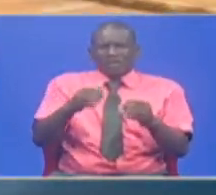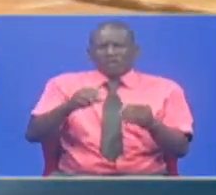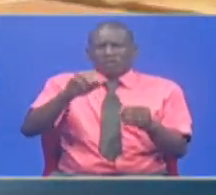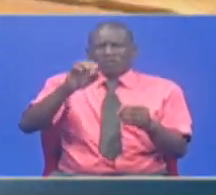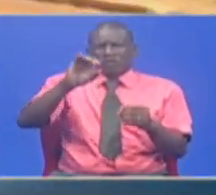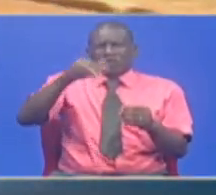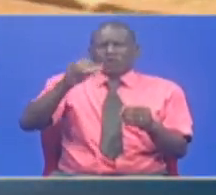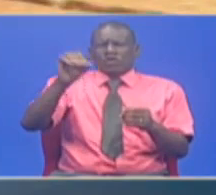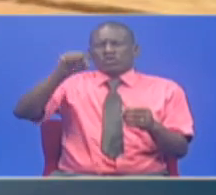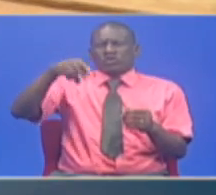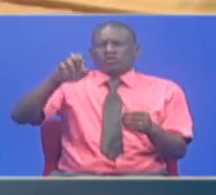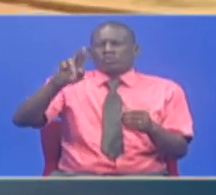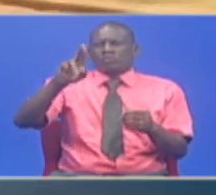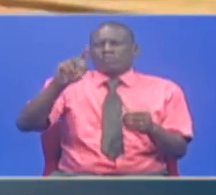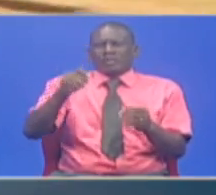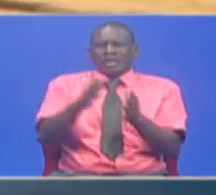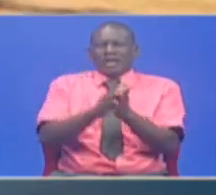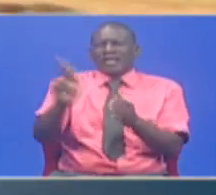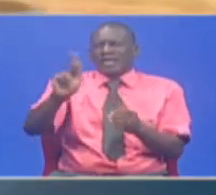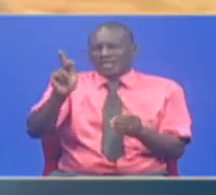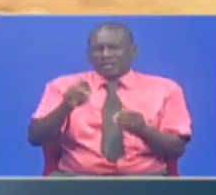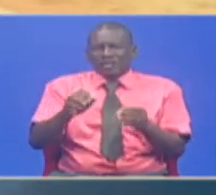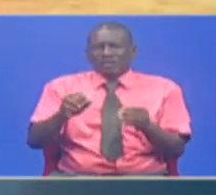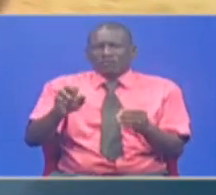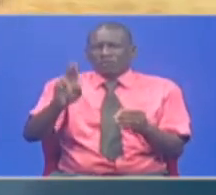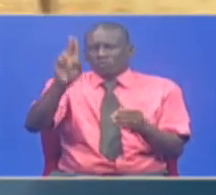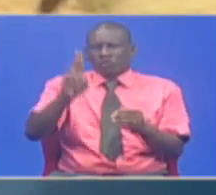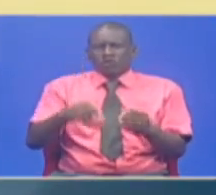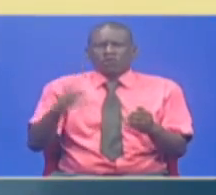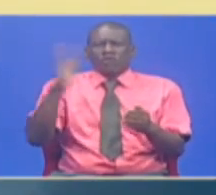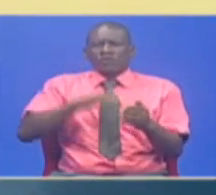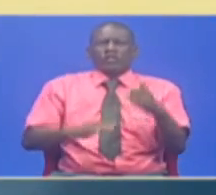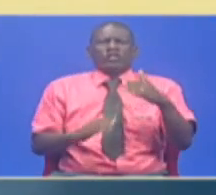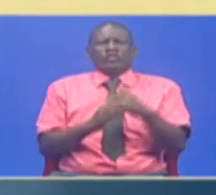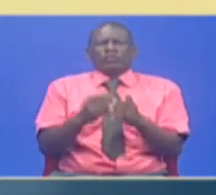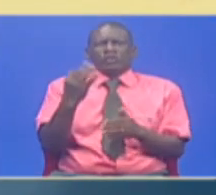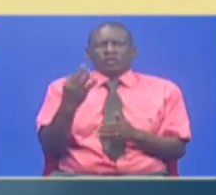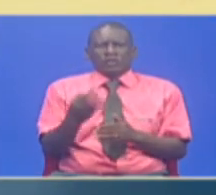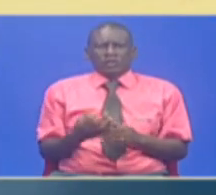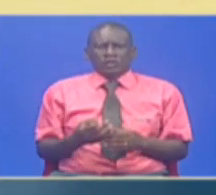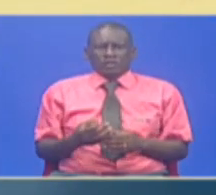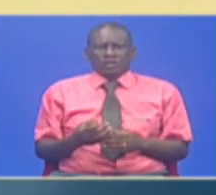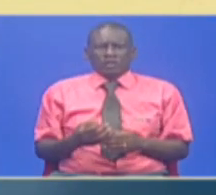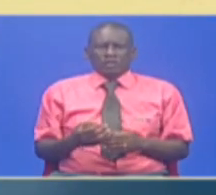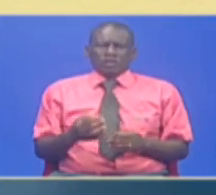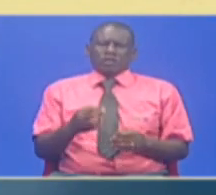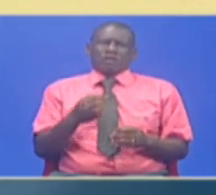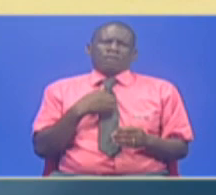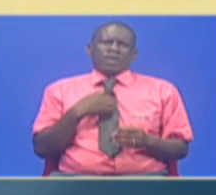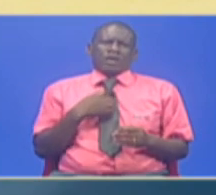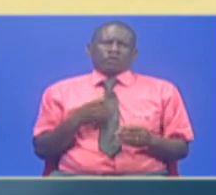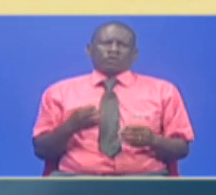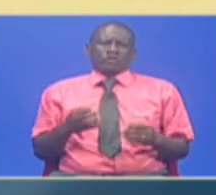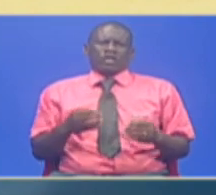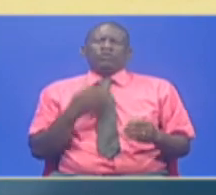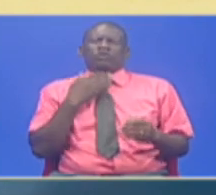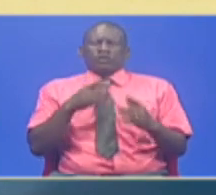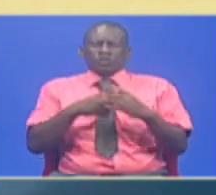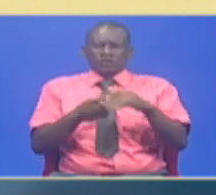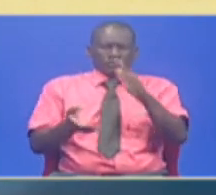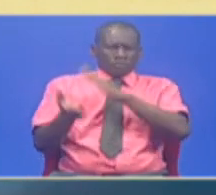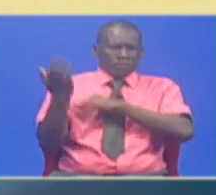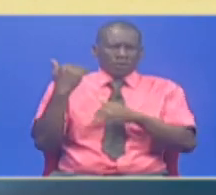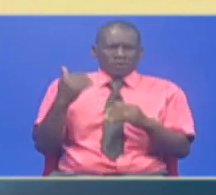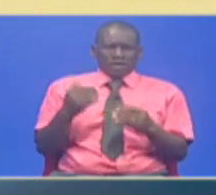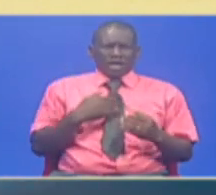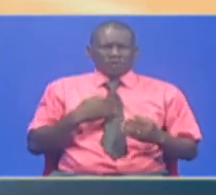Kipchirchir and Kennedy Kimtai of Uasin Gishu completed the podium places. Planning yangu ilikuwa nifanye nianze nyuma juu sikuwa na shape